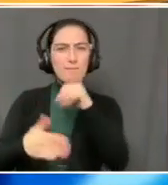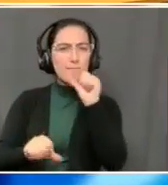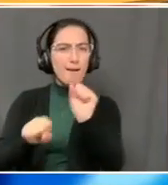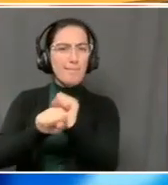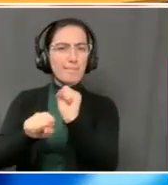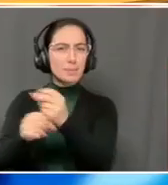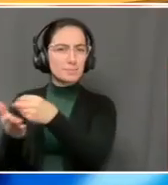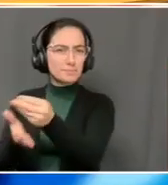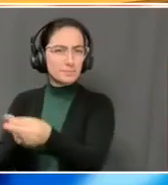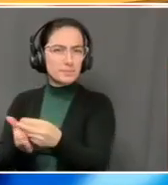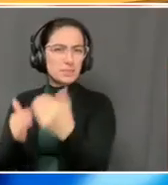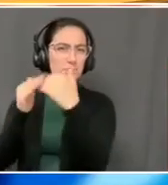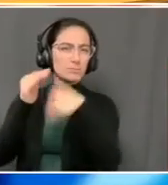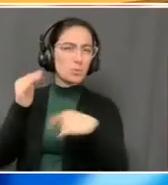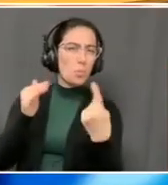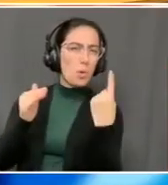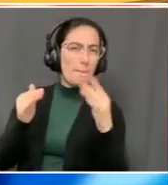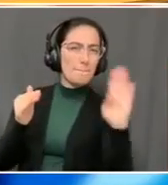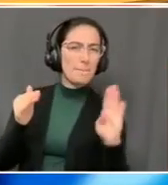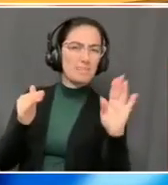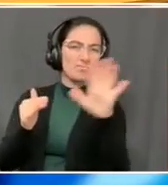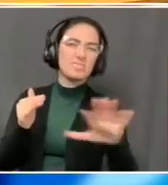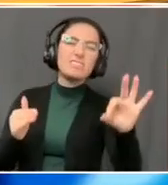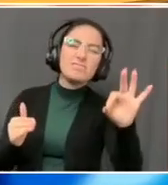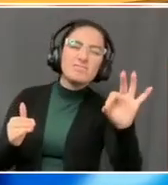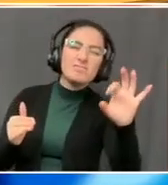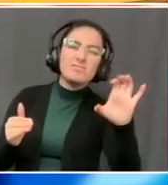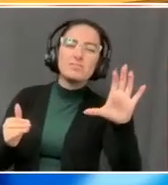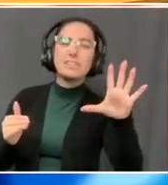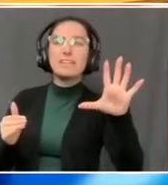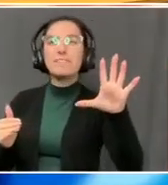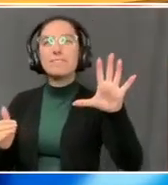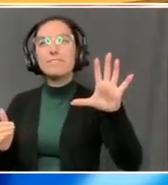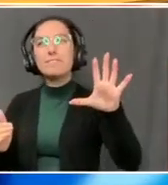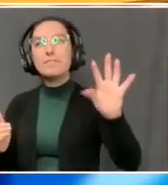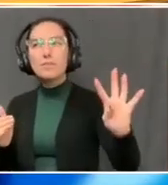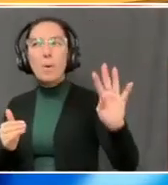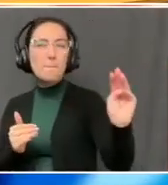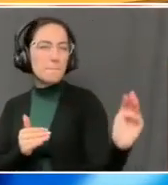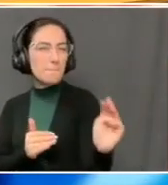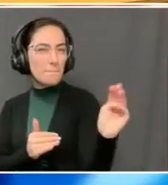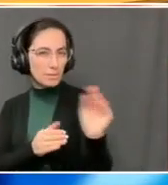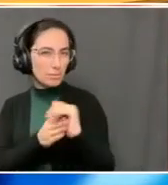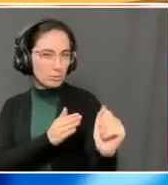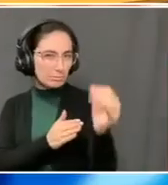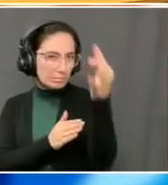under $1 billion at about $954 million.